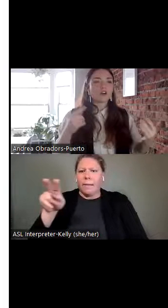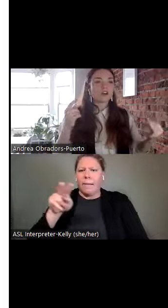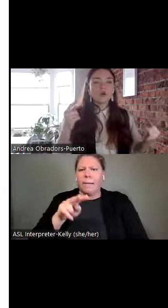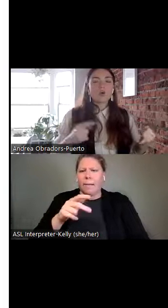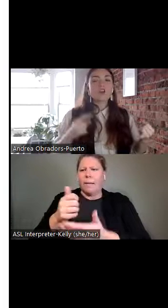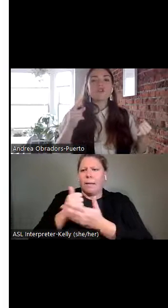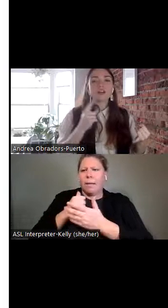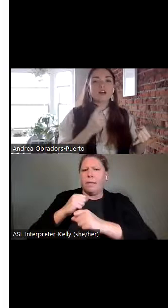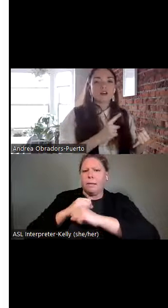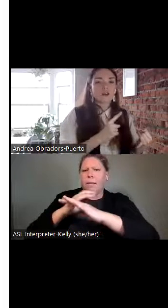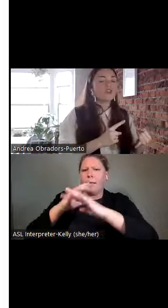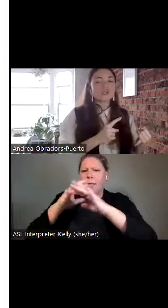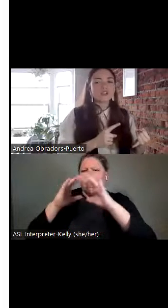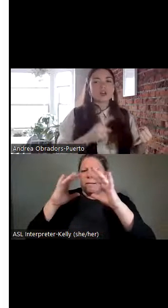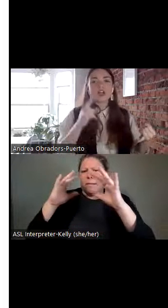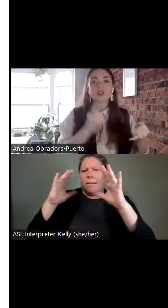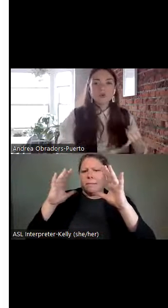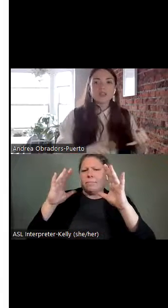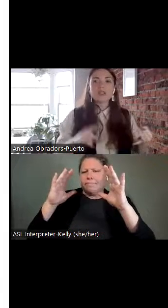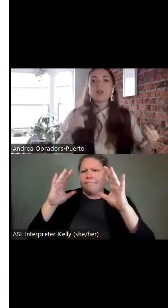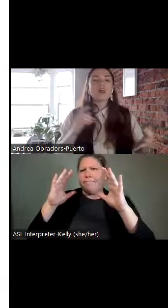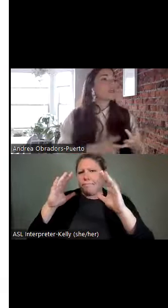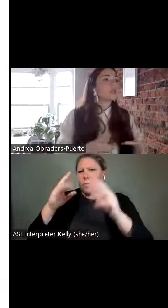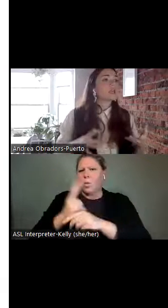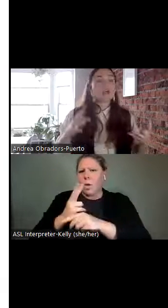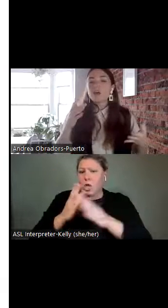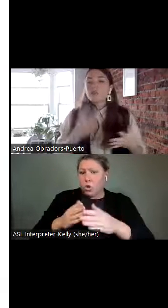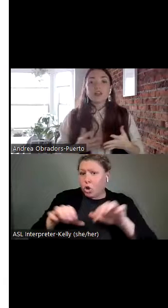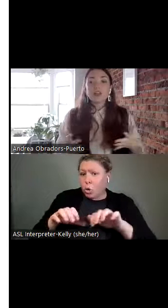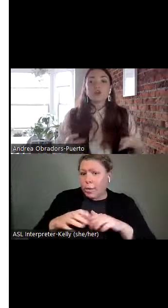users are, what our users are doing,